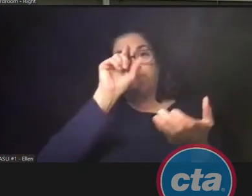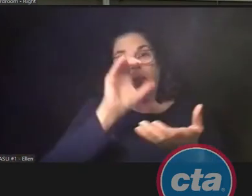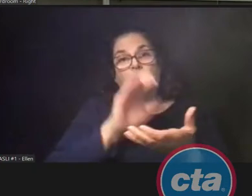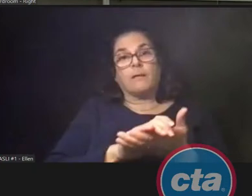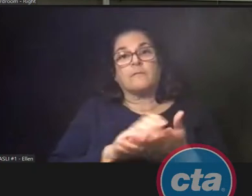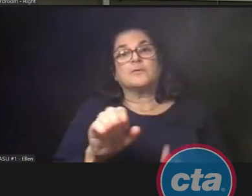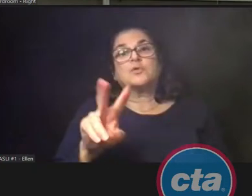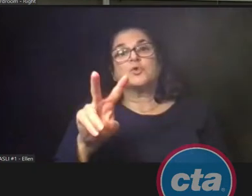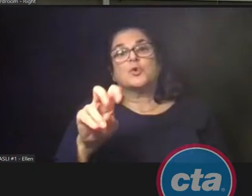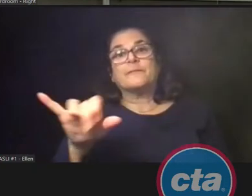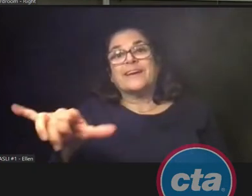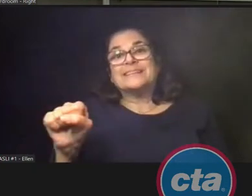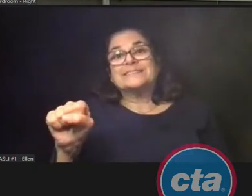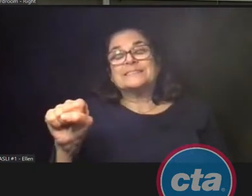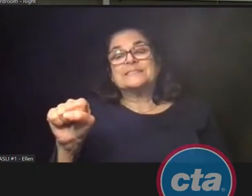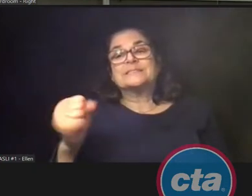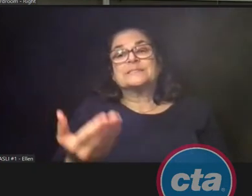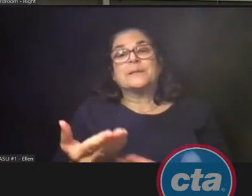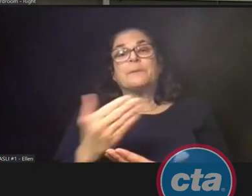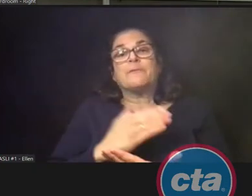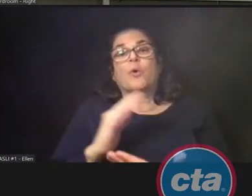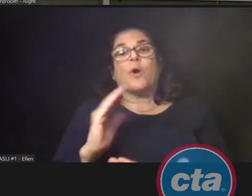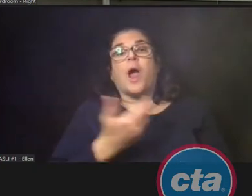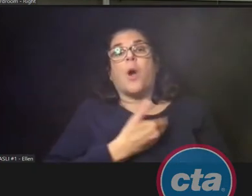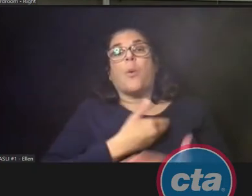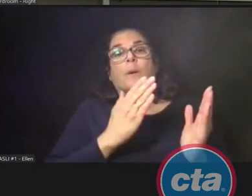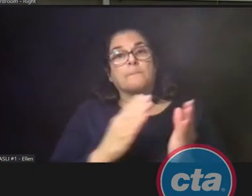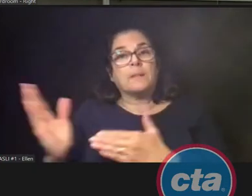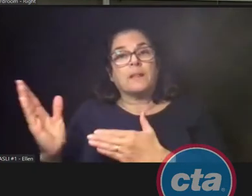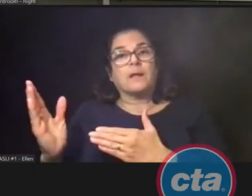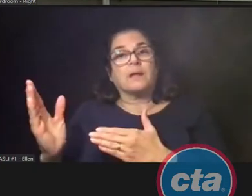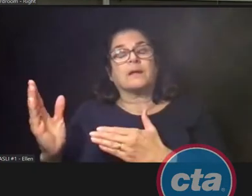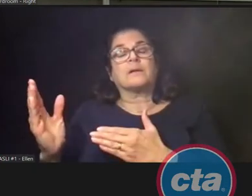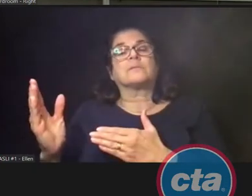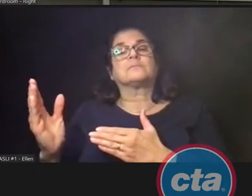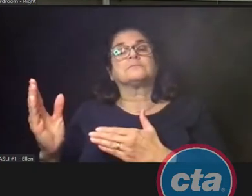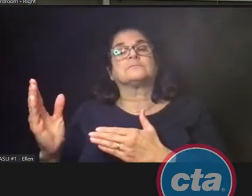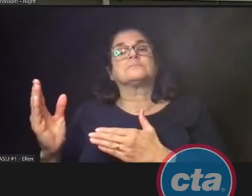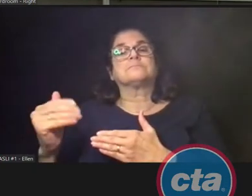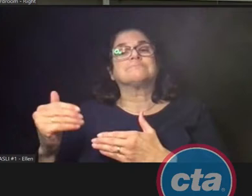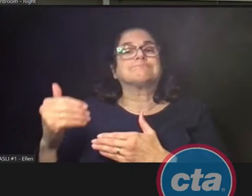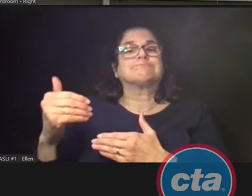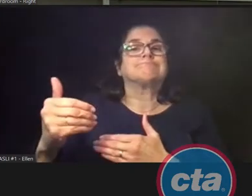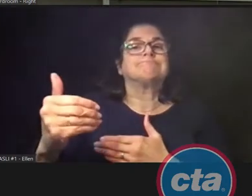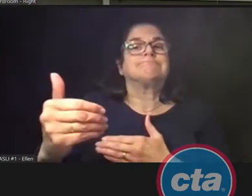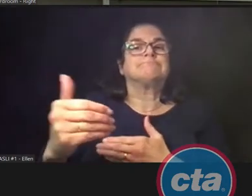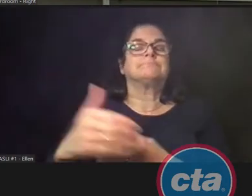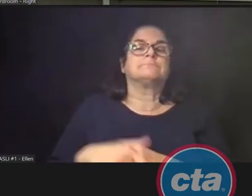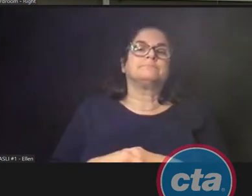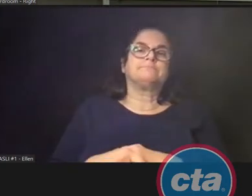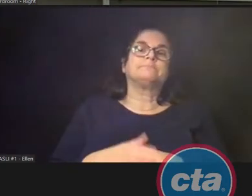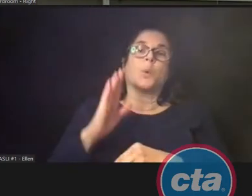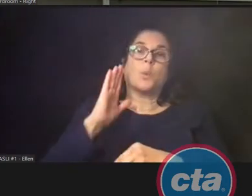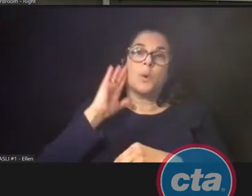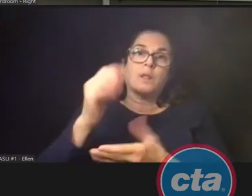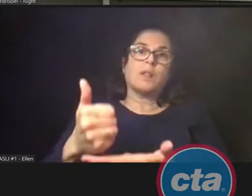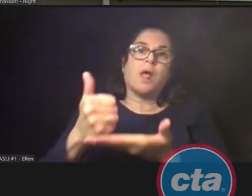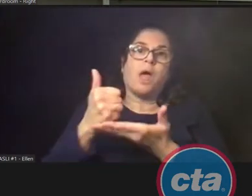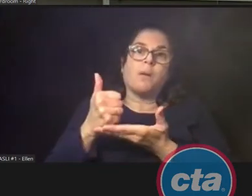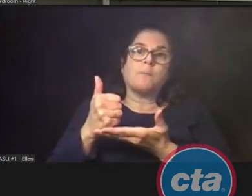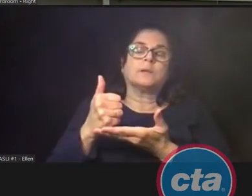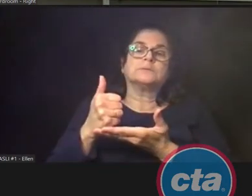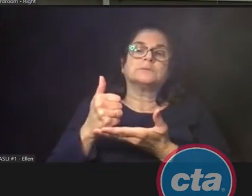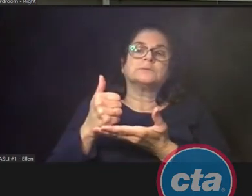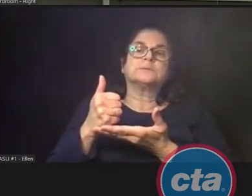that immediately predated the release of our plan and those that follow for the foreseeable future will be especially useful in helping us move